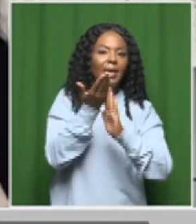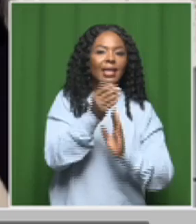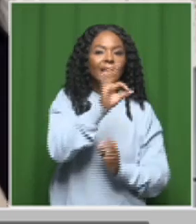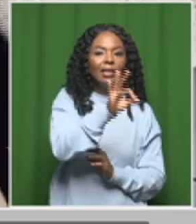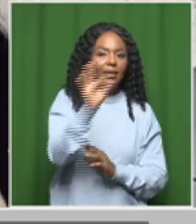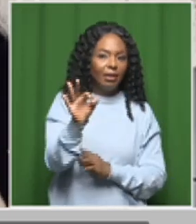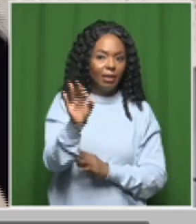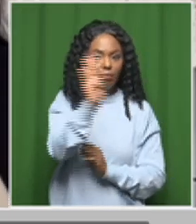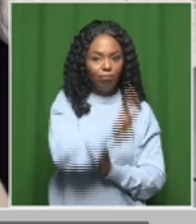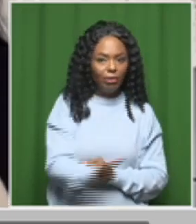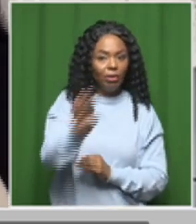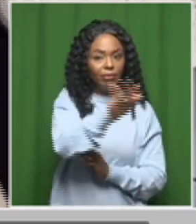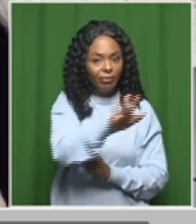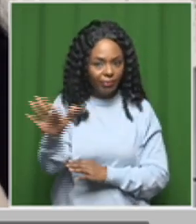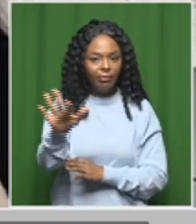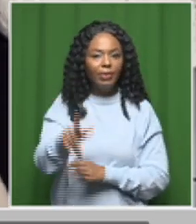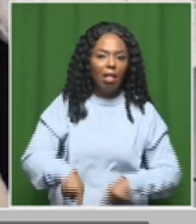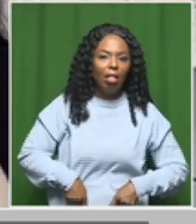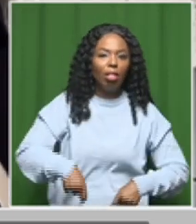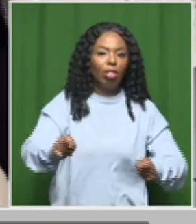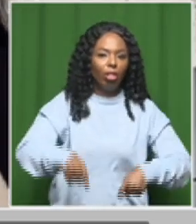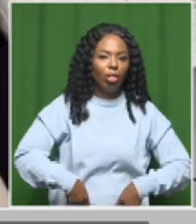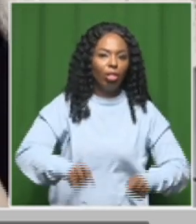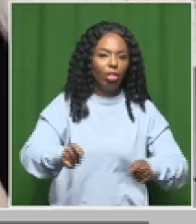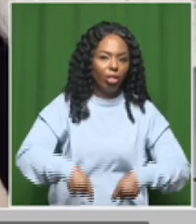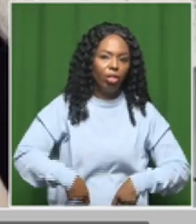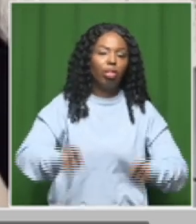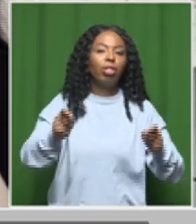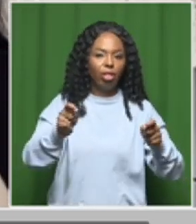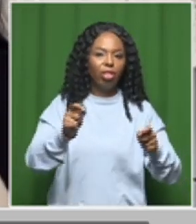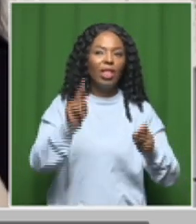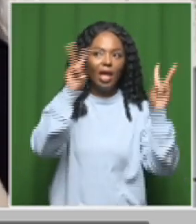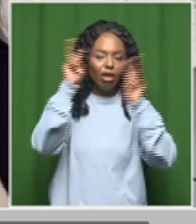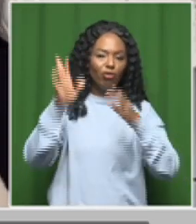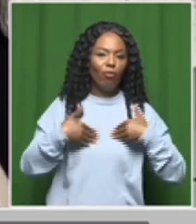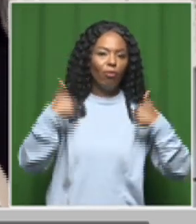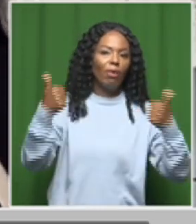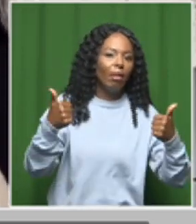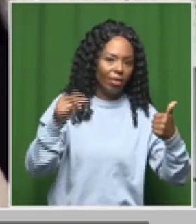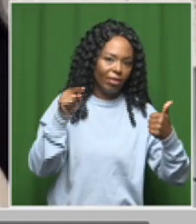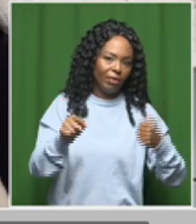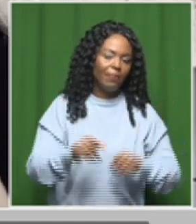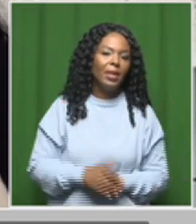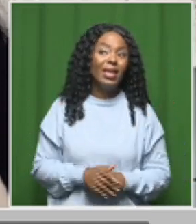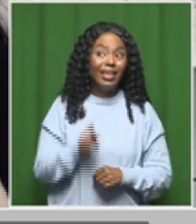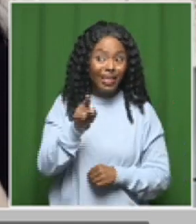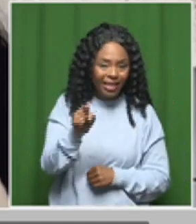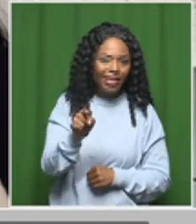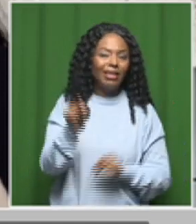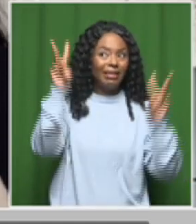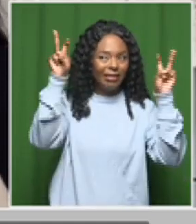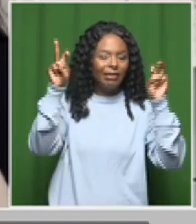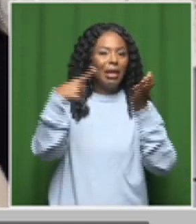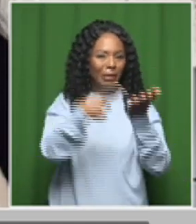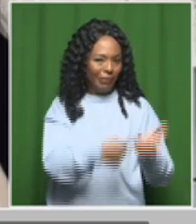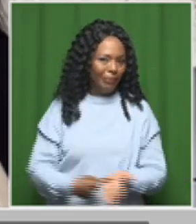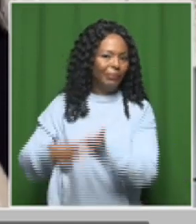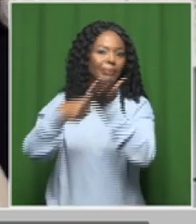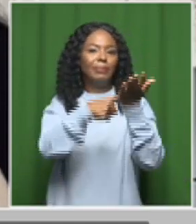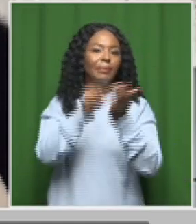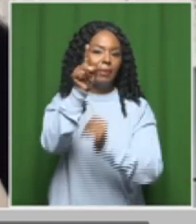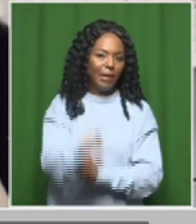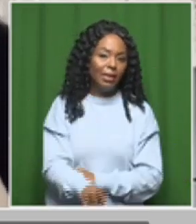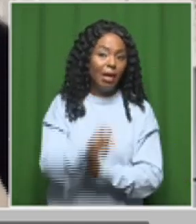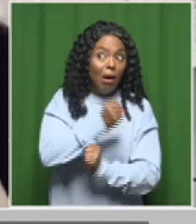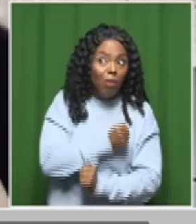being used annually in terms of health and the health system. So it is something we need to talk about.